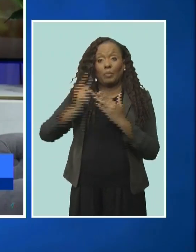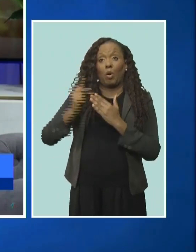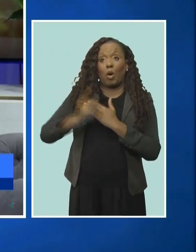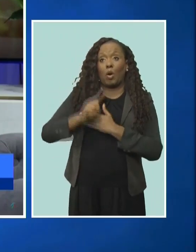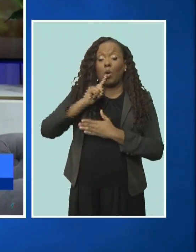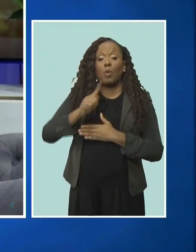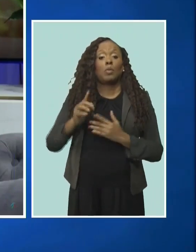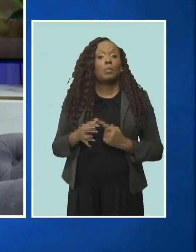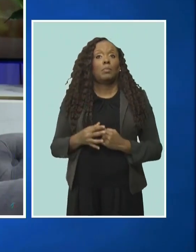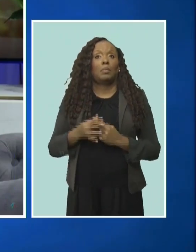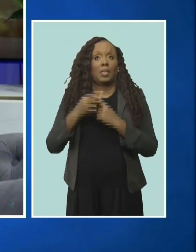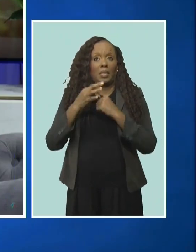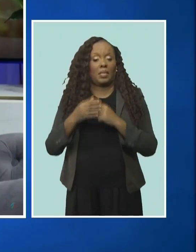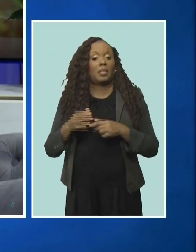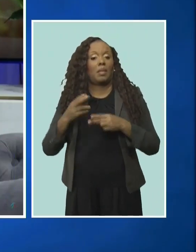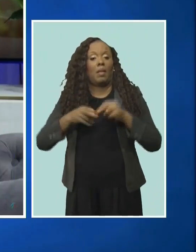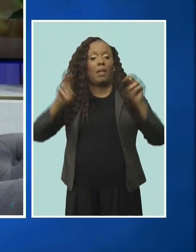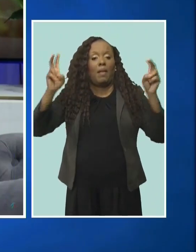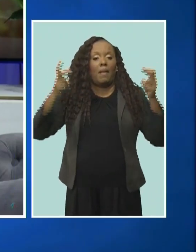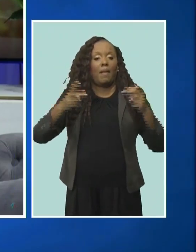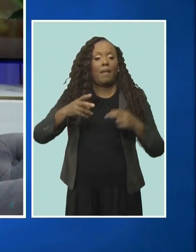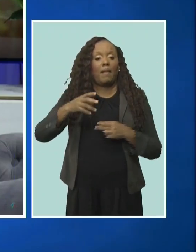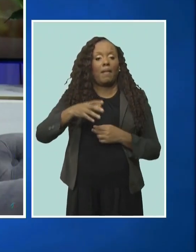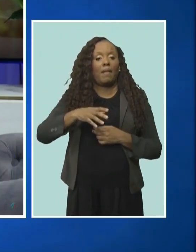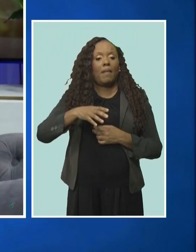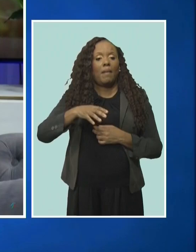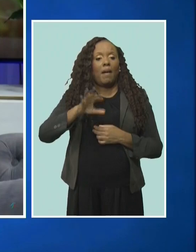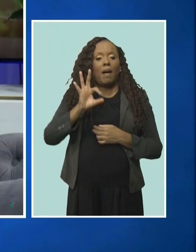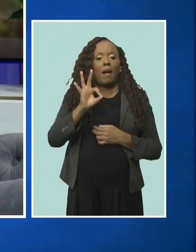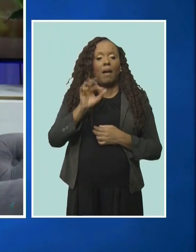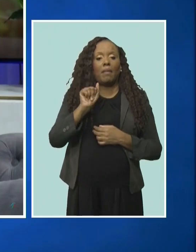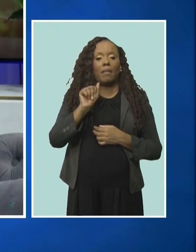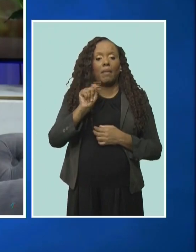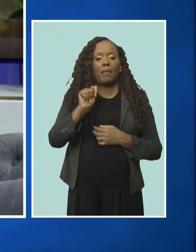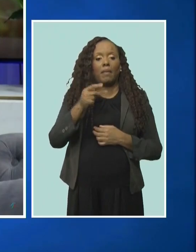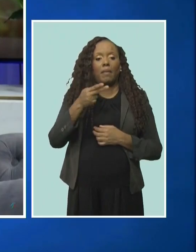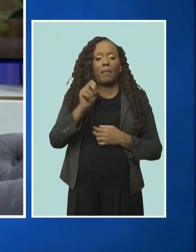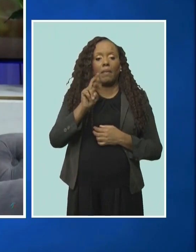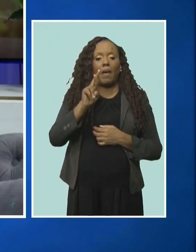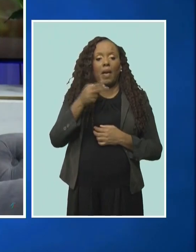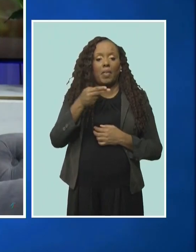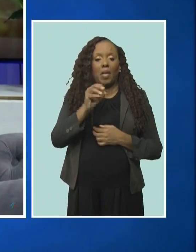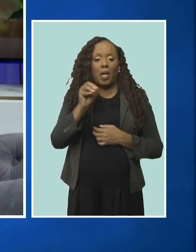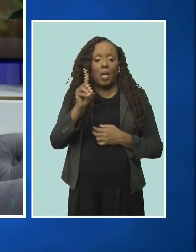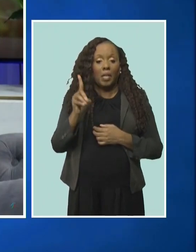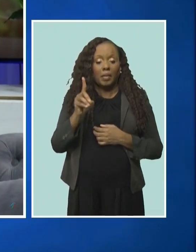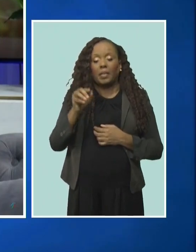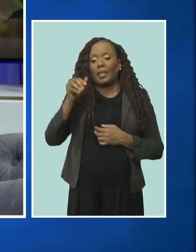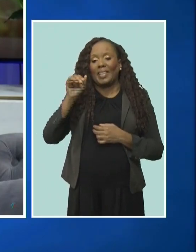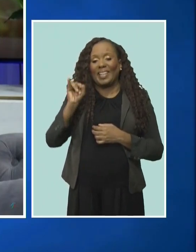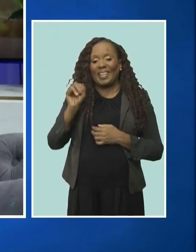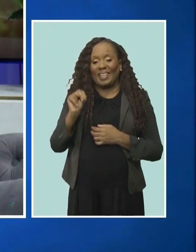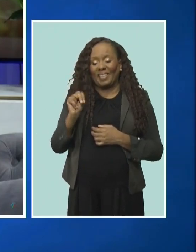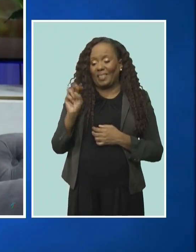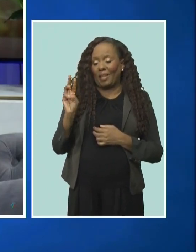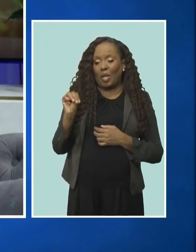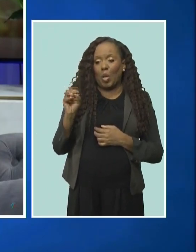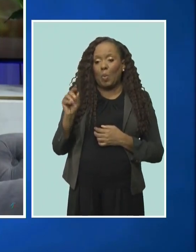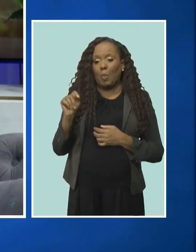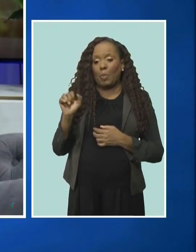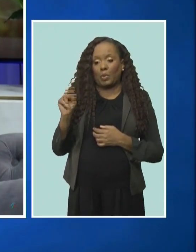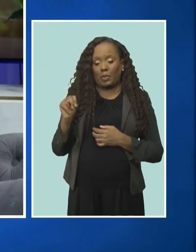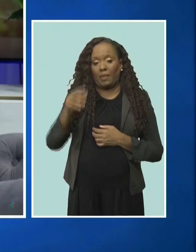called Fathers in Motion, Fatherhood in Motion. And we really want to reach out and encourage fathers between the